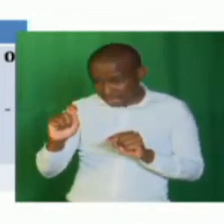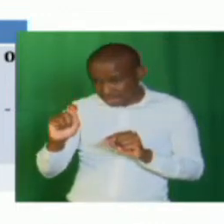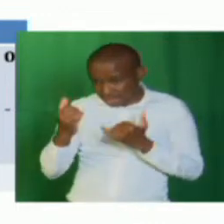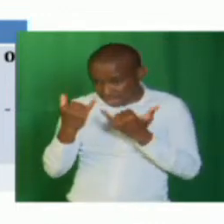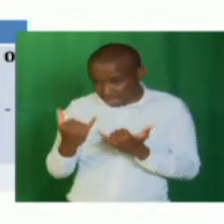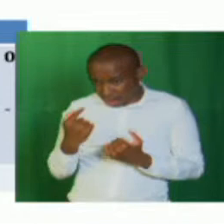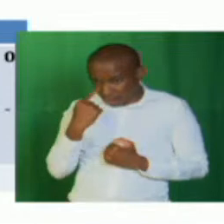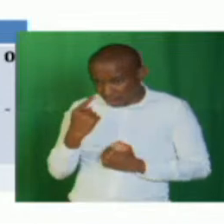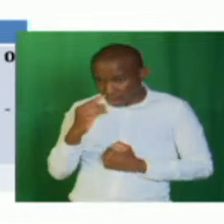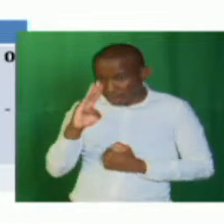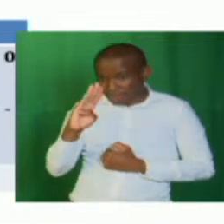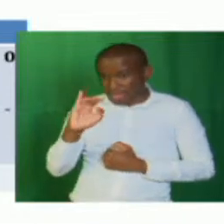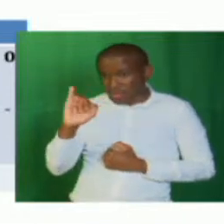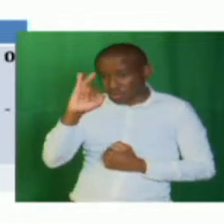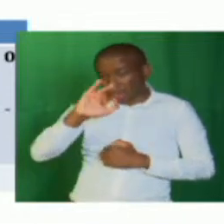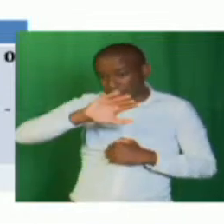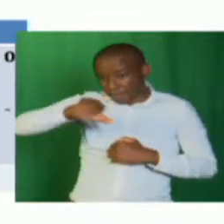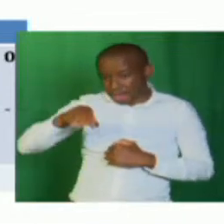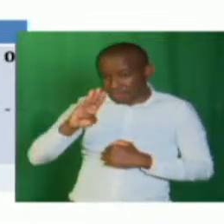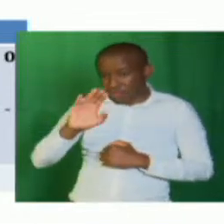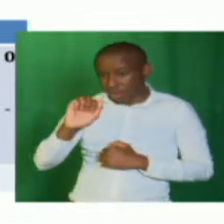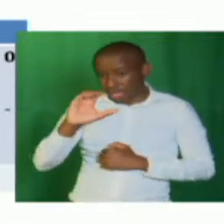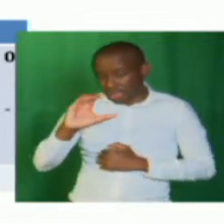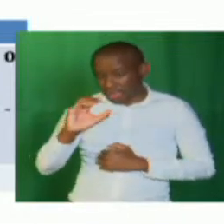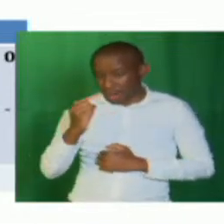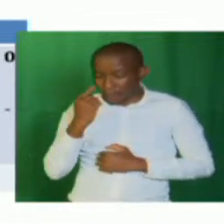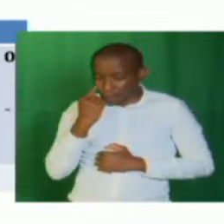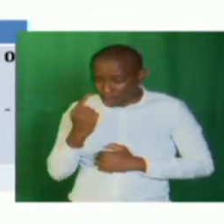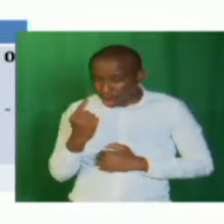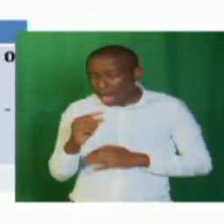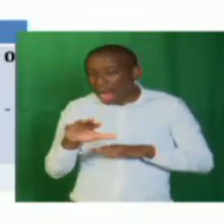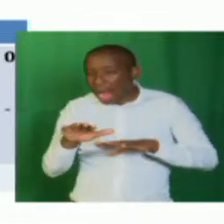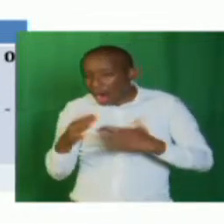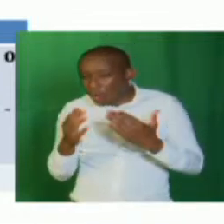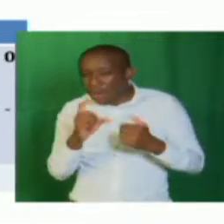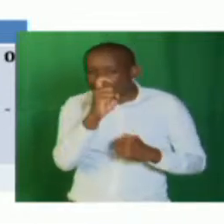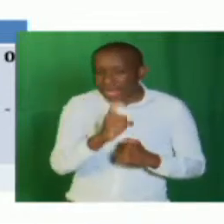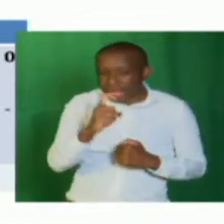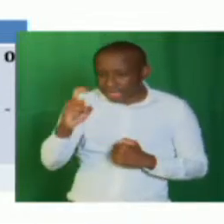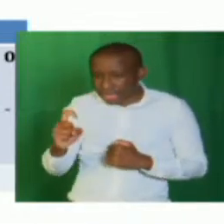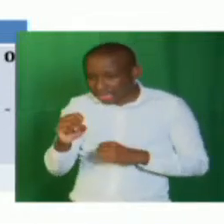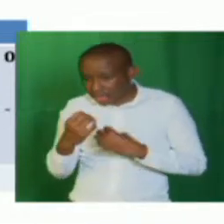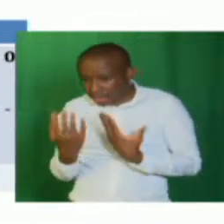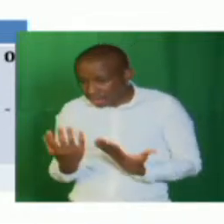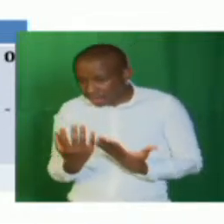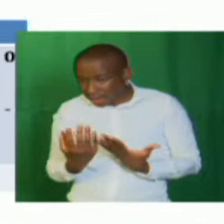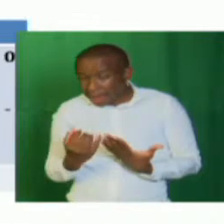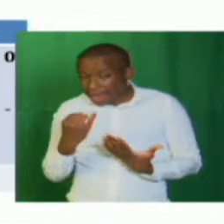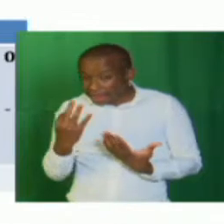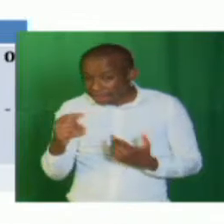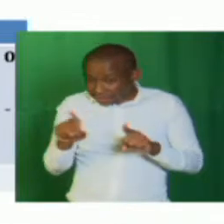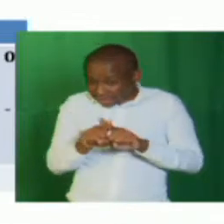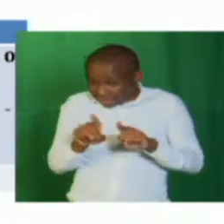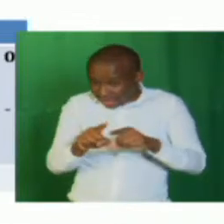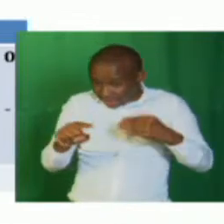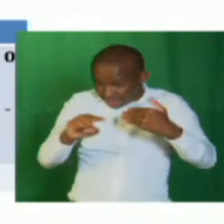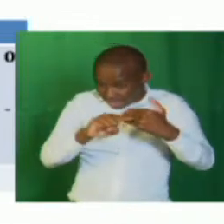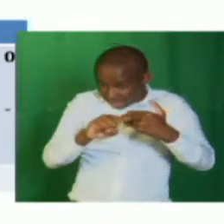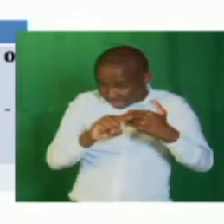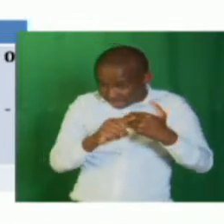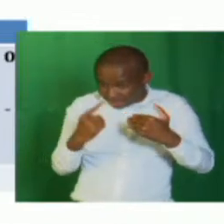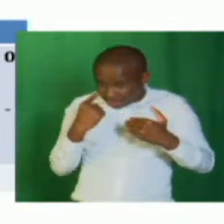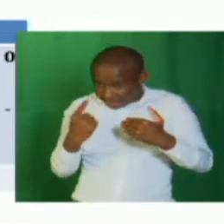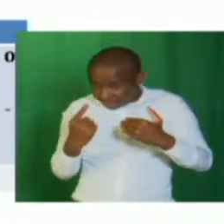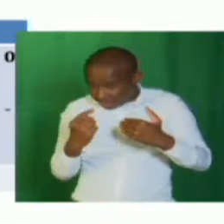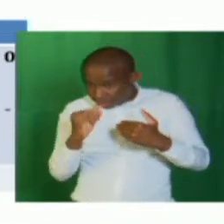discriminant. So this can help us to see the number of roots that we have. So if your discriminant is negative, like in this example,